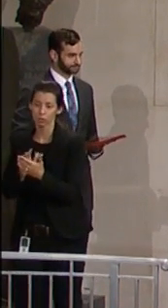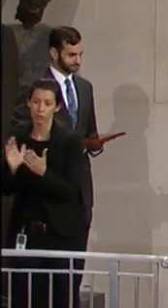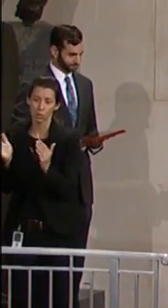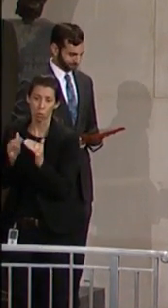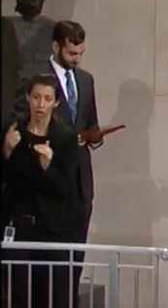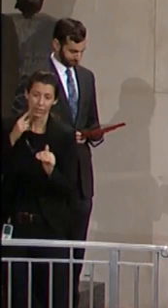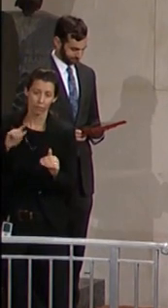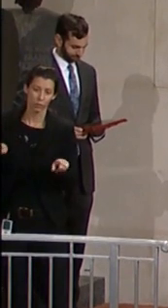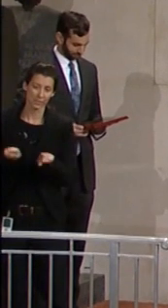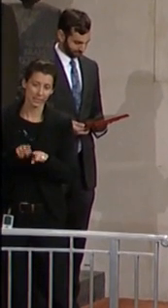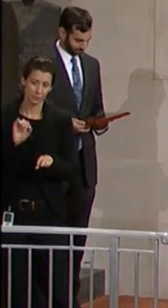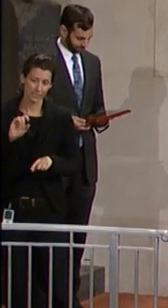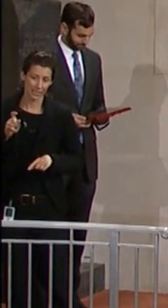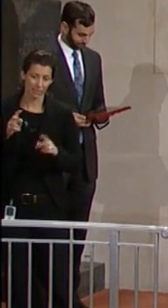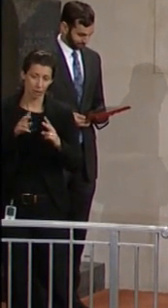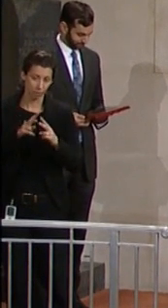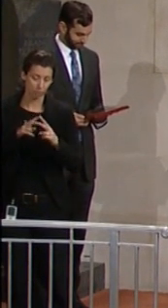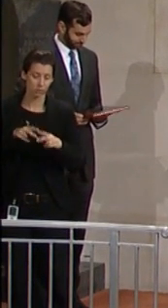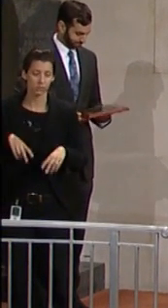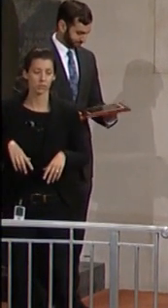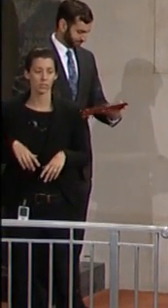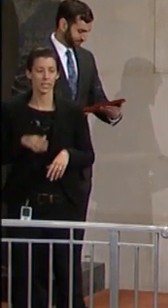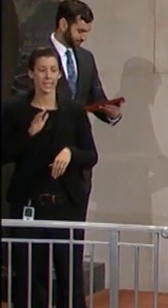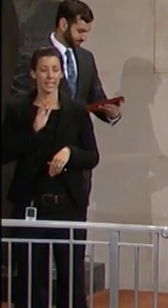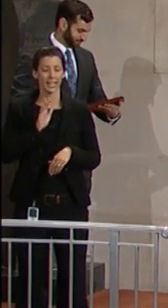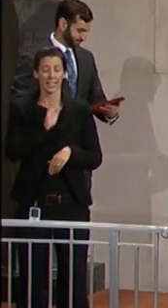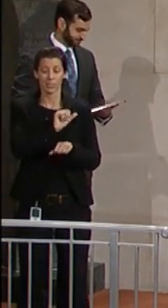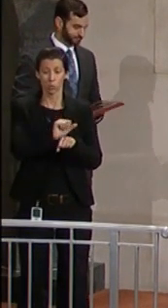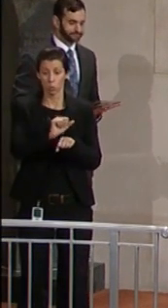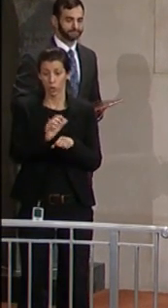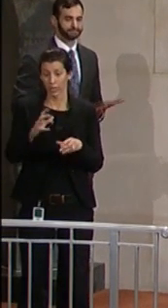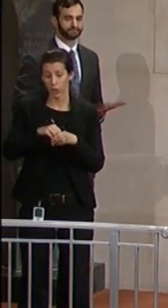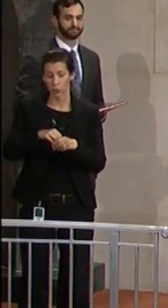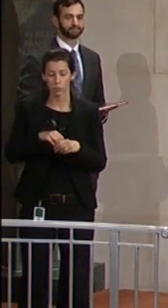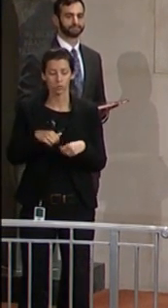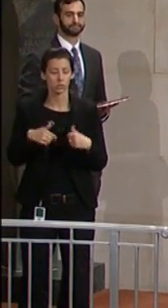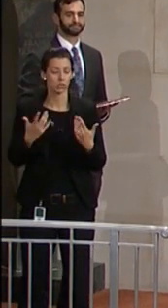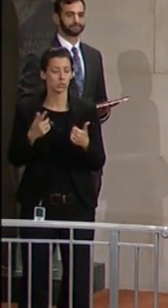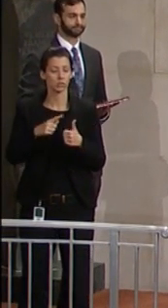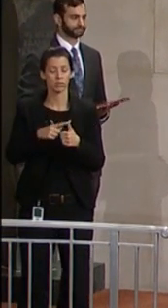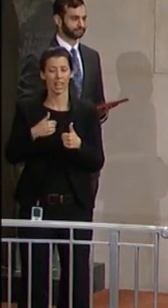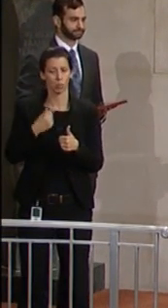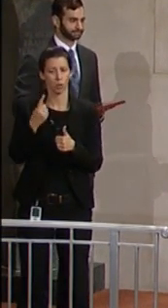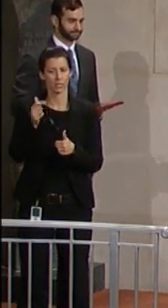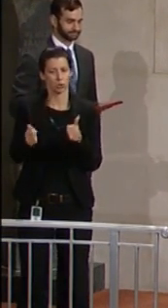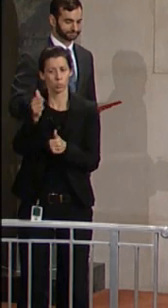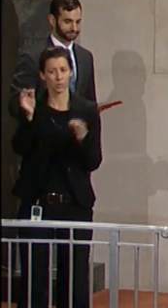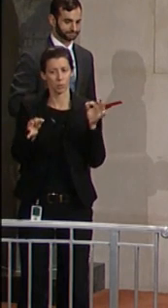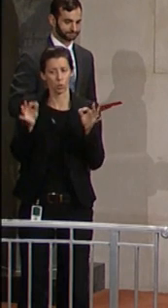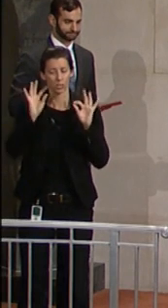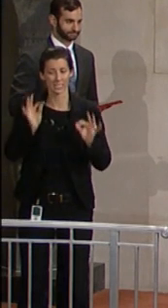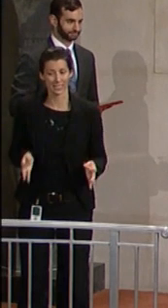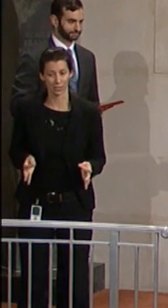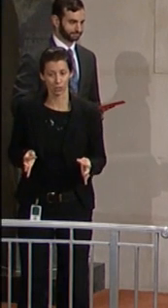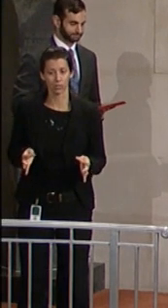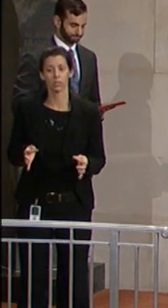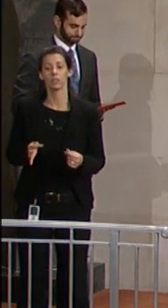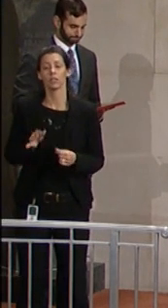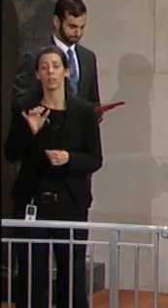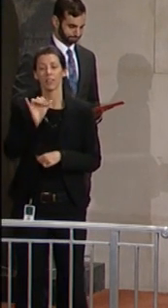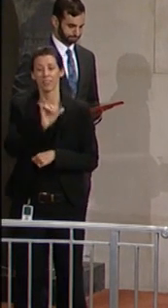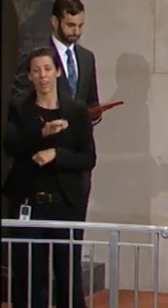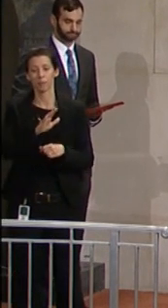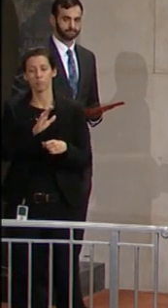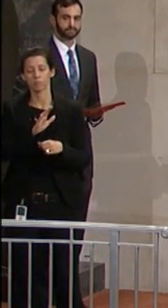couples. His efforts include, among countless others, securing a Supreme Court decision upholding student group policies